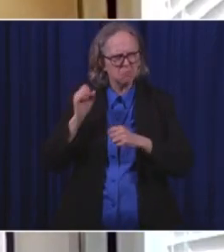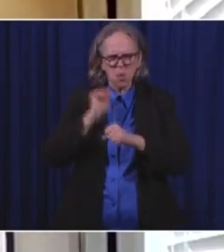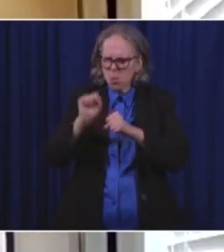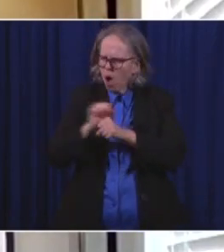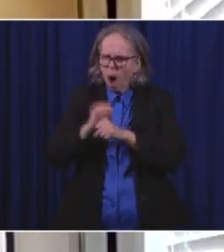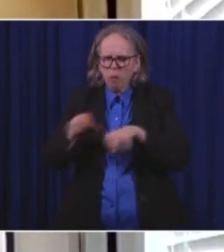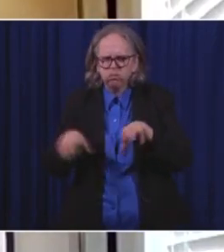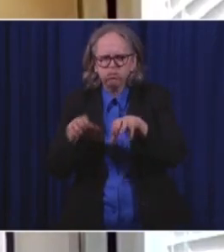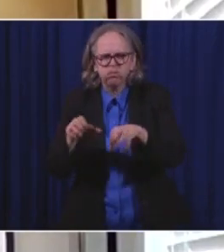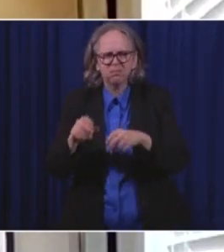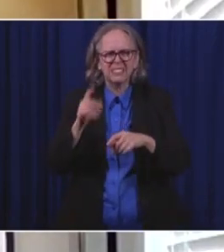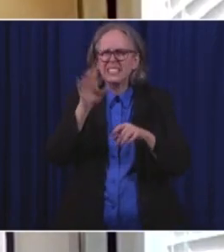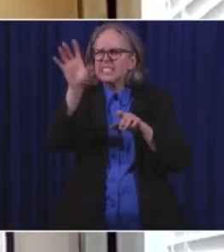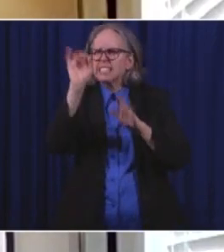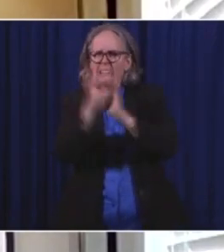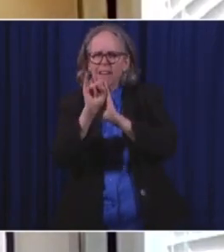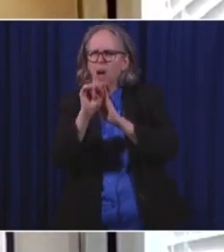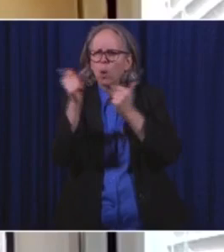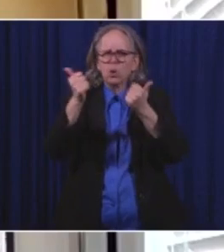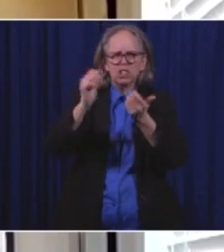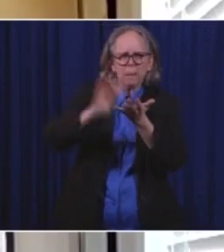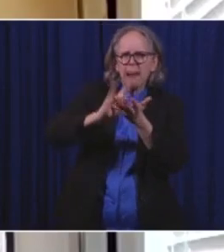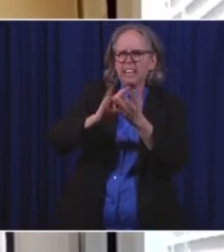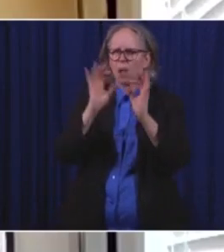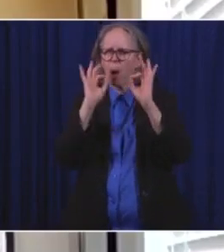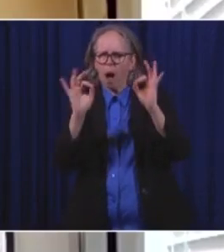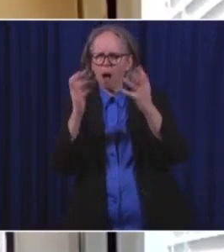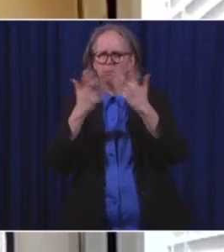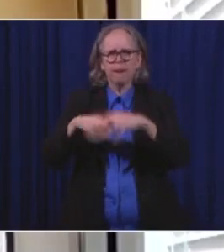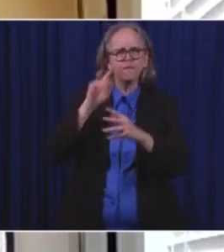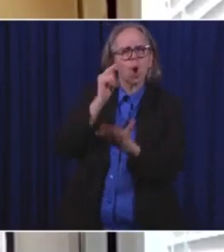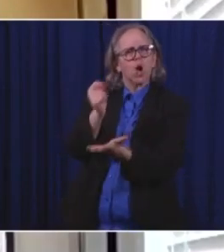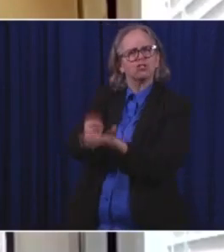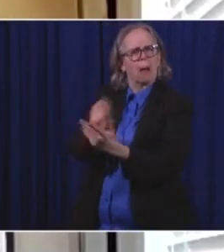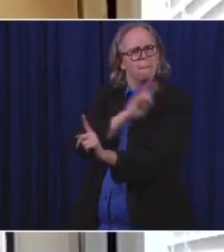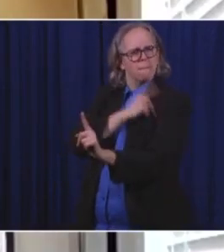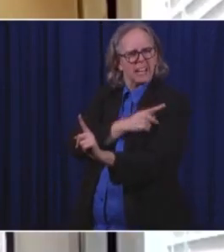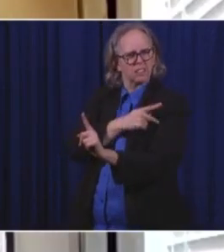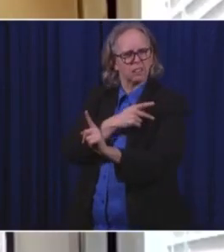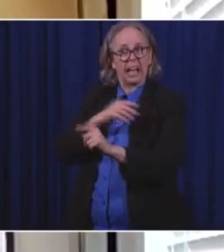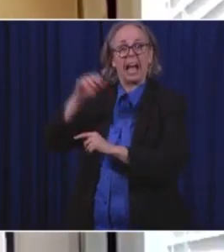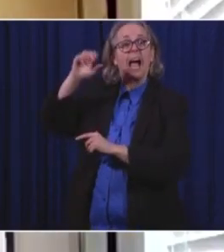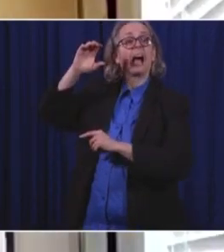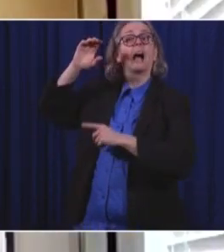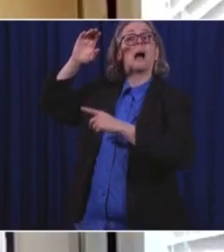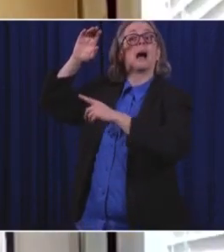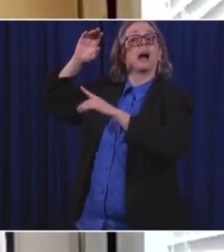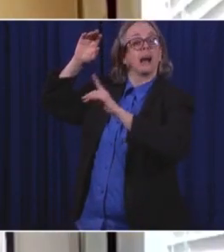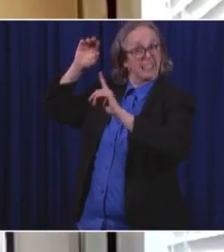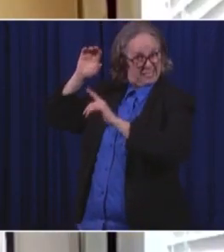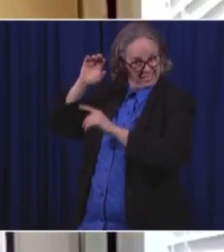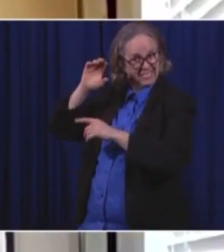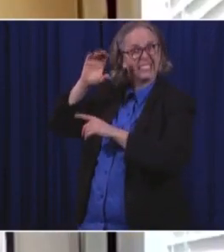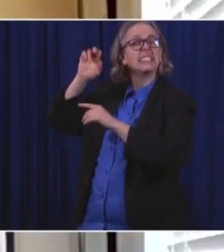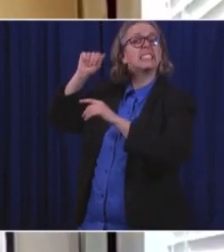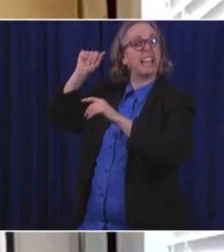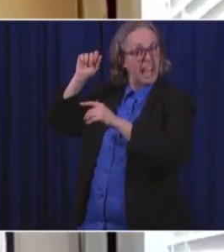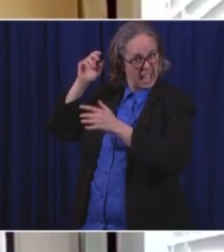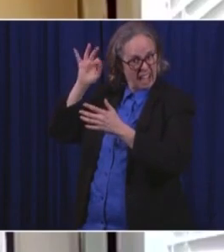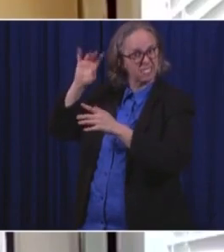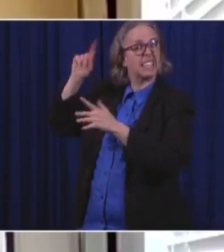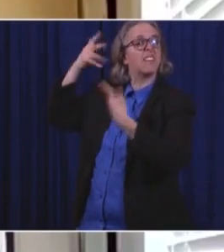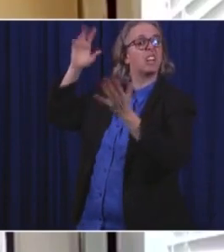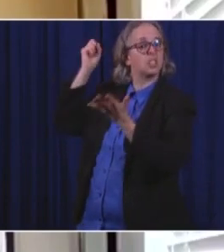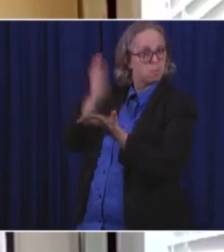therapeutics that have been clearly demonstrated and approved by the FDA for use in the outpatient arena and applying them there.